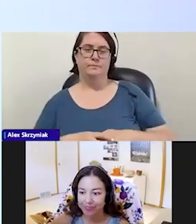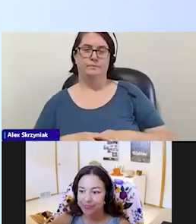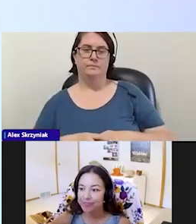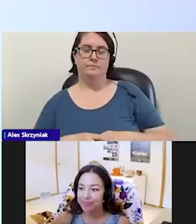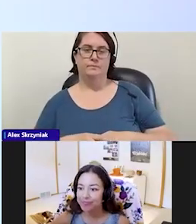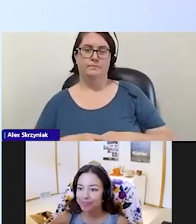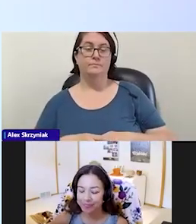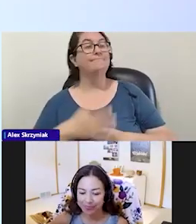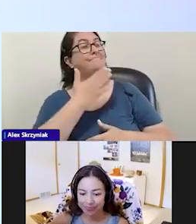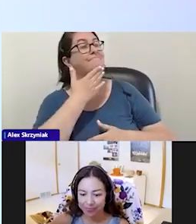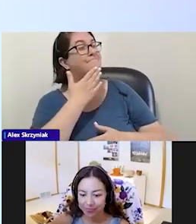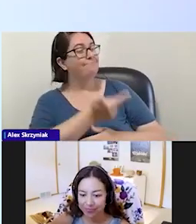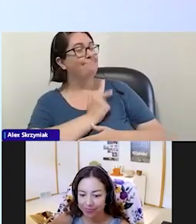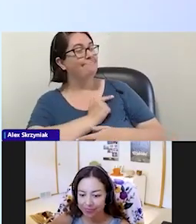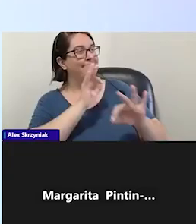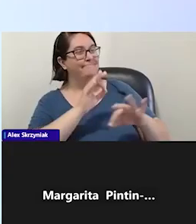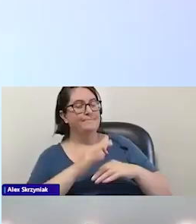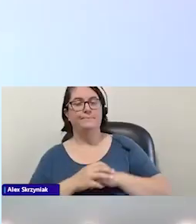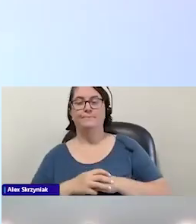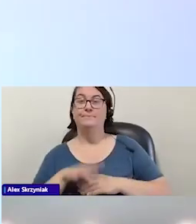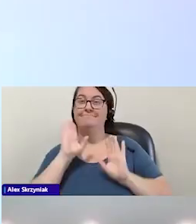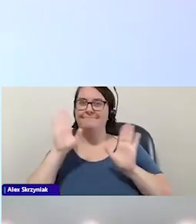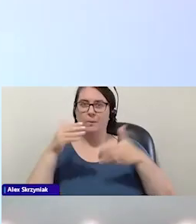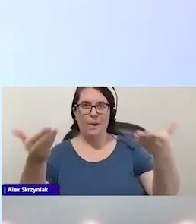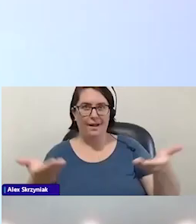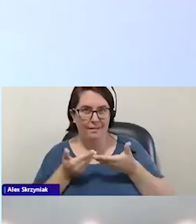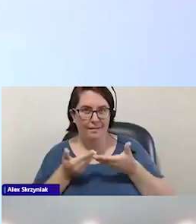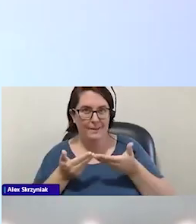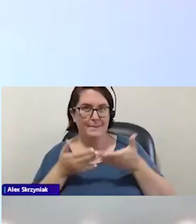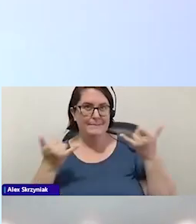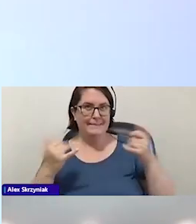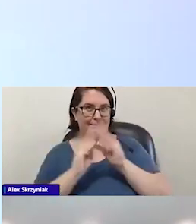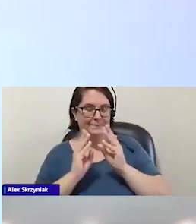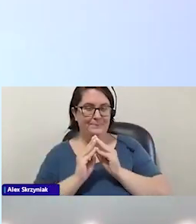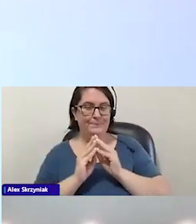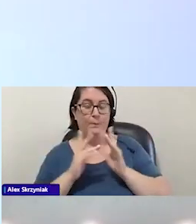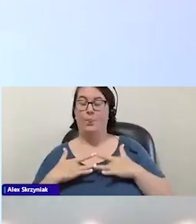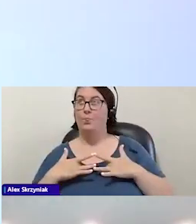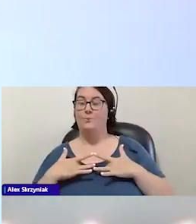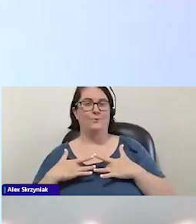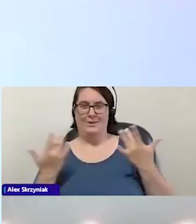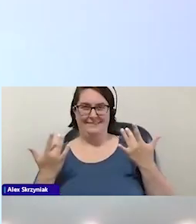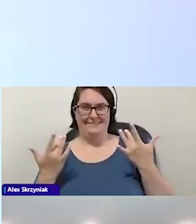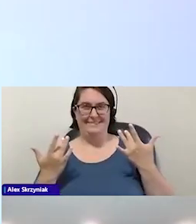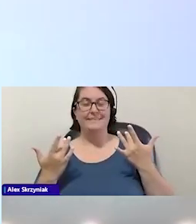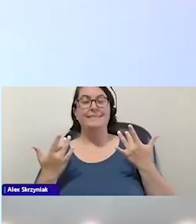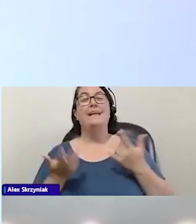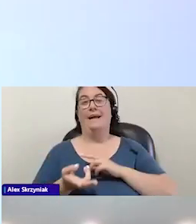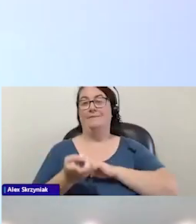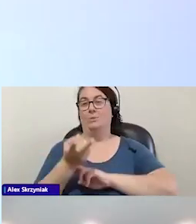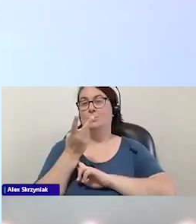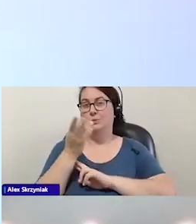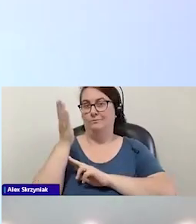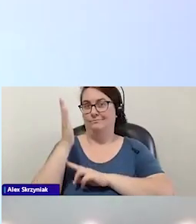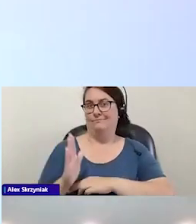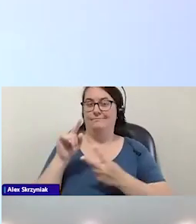much, Margarita. Welcome everyone to today's webinar. We're thrilled today to be joined today for our session